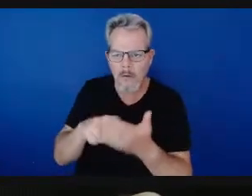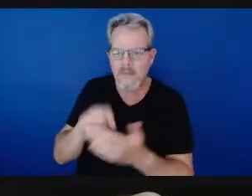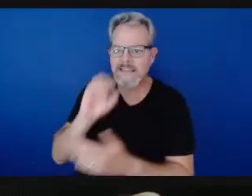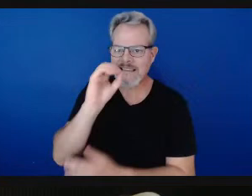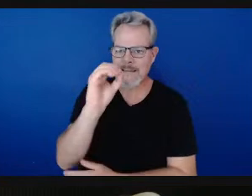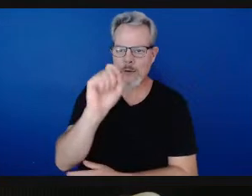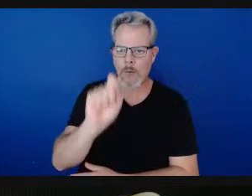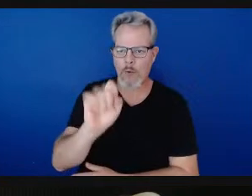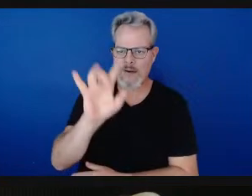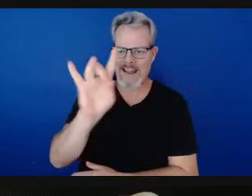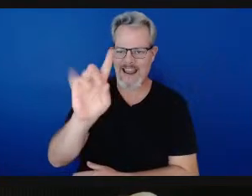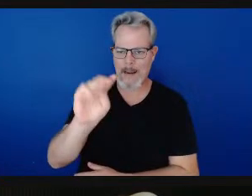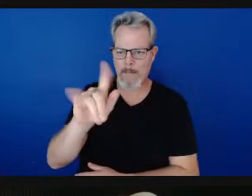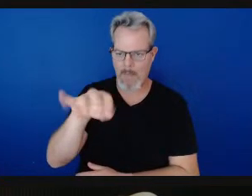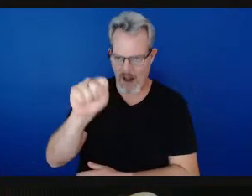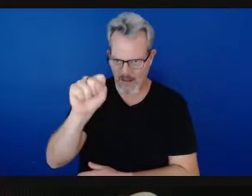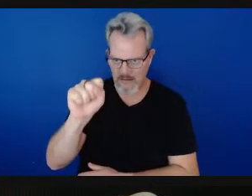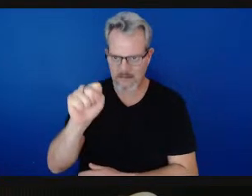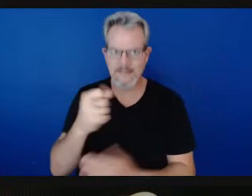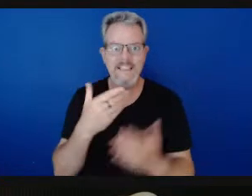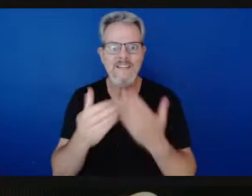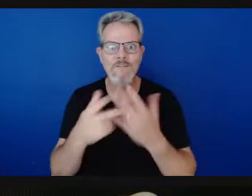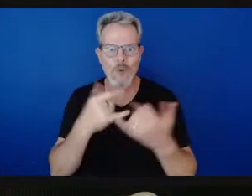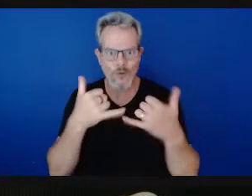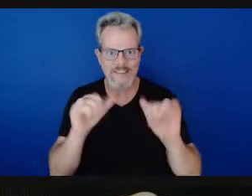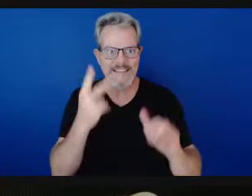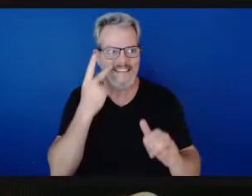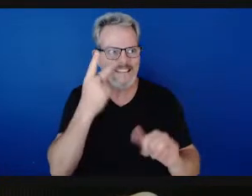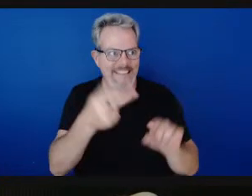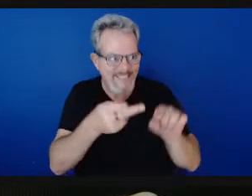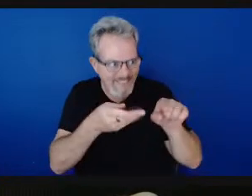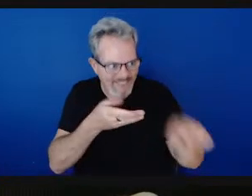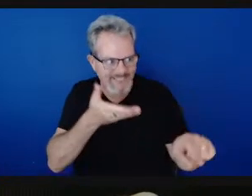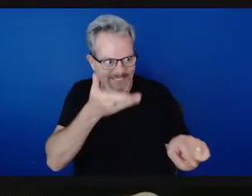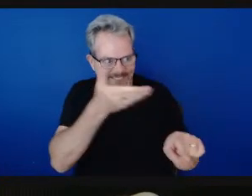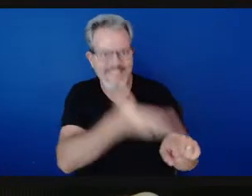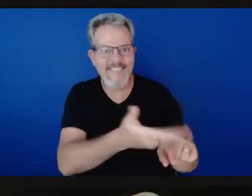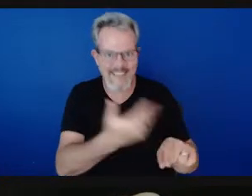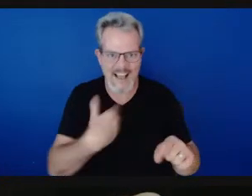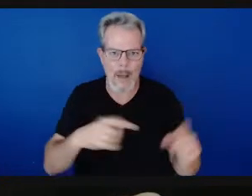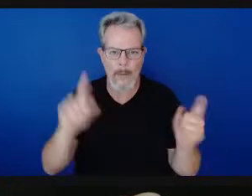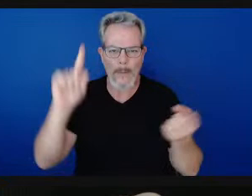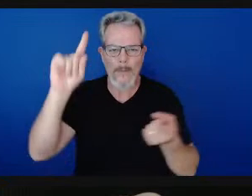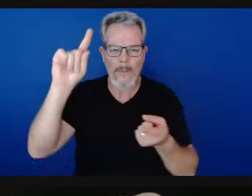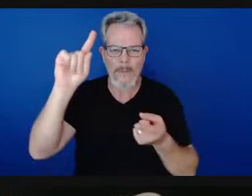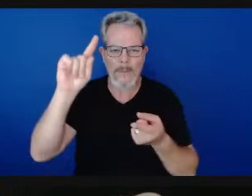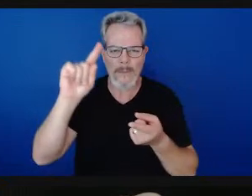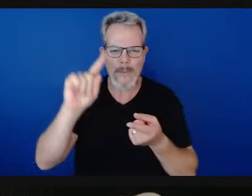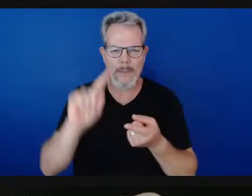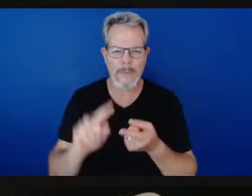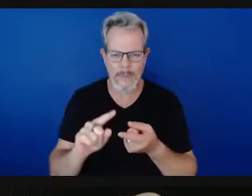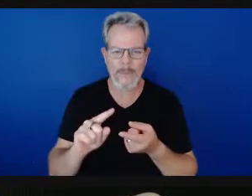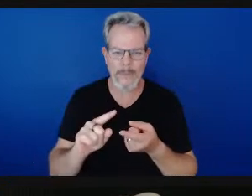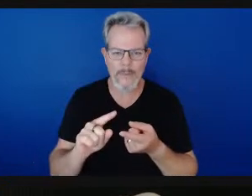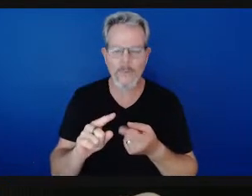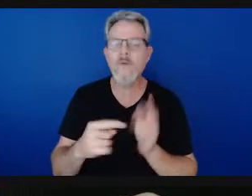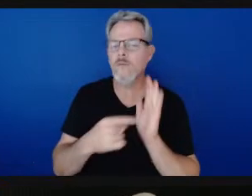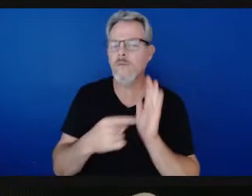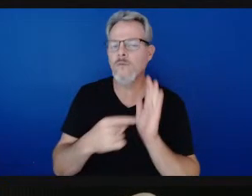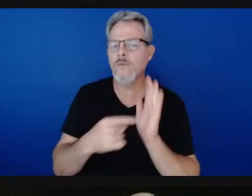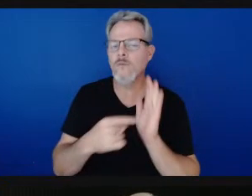miles, even though we can visually see that the extent of fissures has shrunk. We'll get to that in the time lapses here